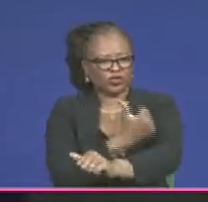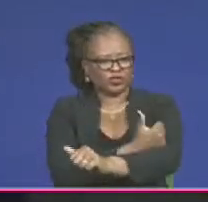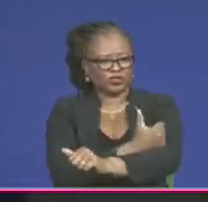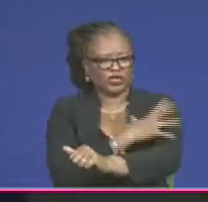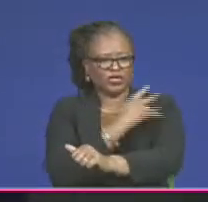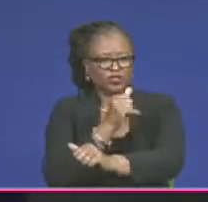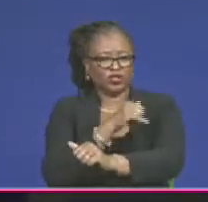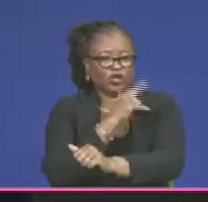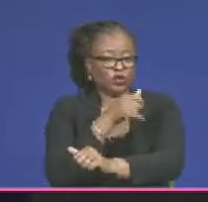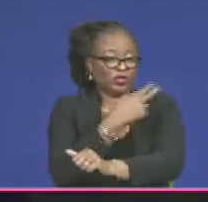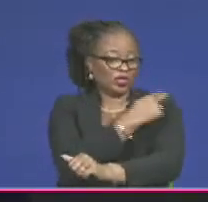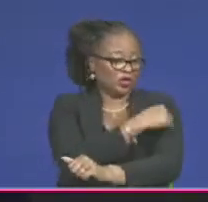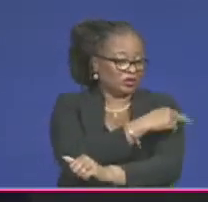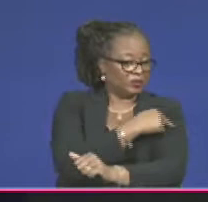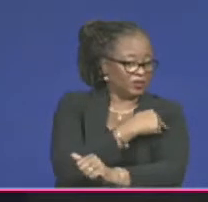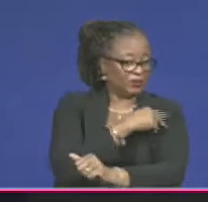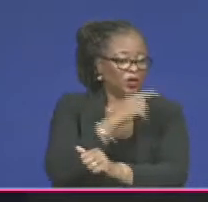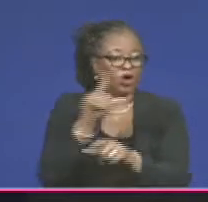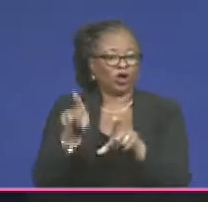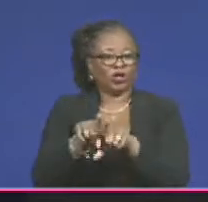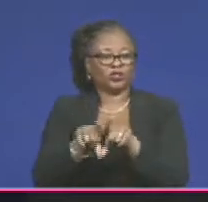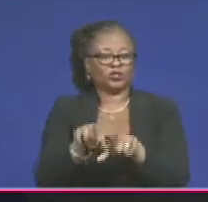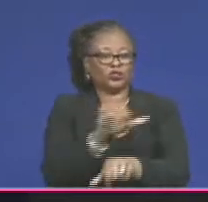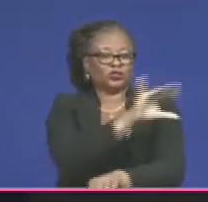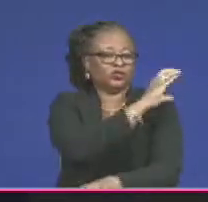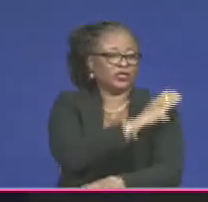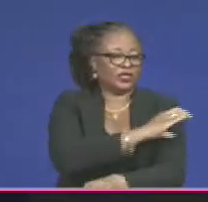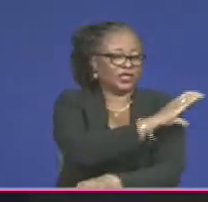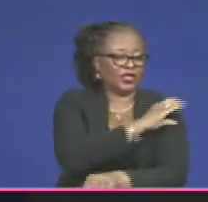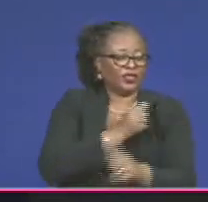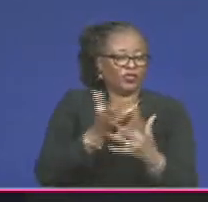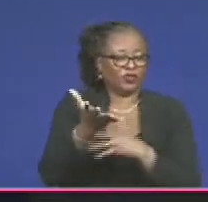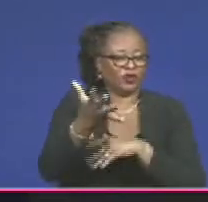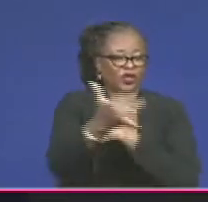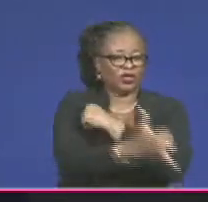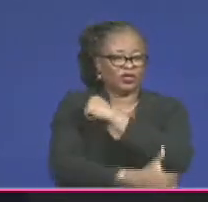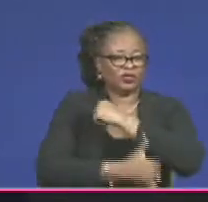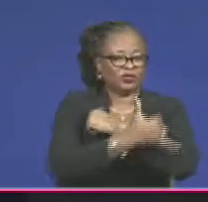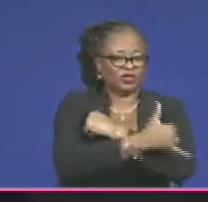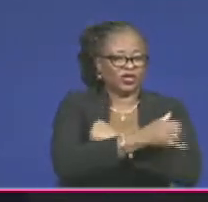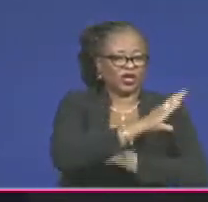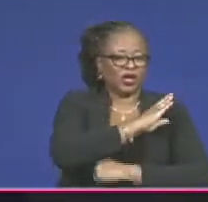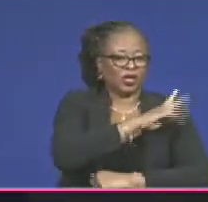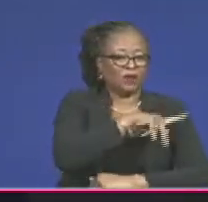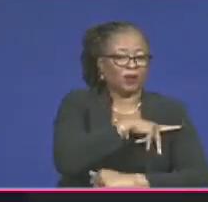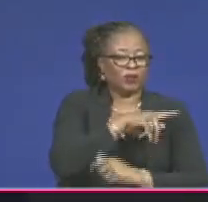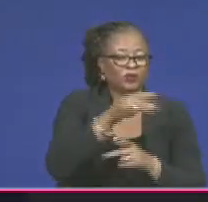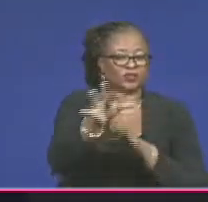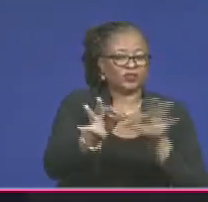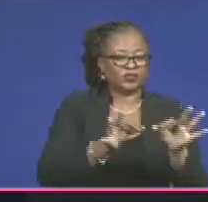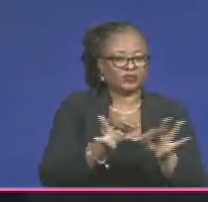at the Princess Margaret Hospital, but reportedly the clinics throughout the country. Carla Palmer explains.